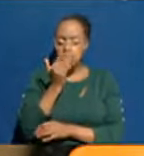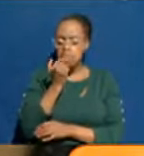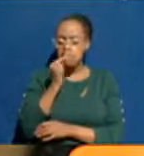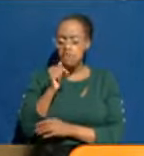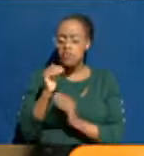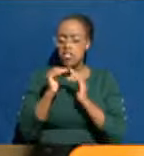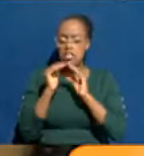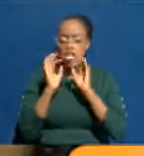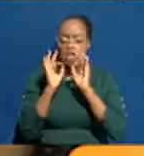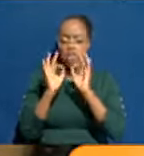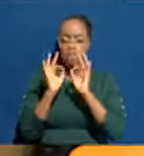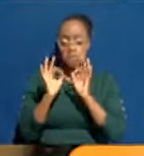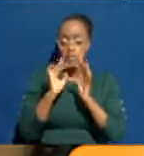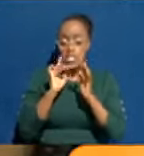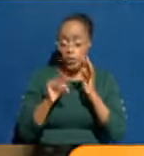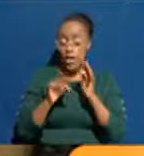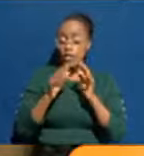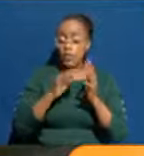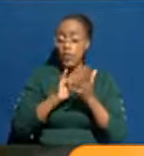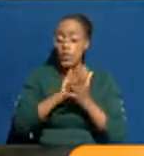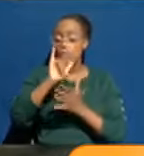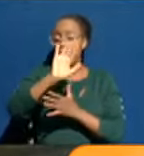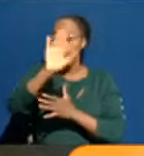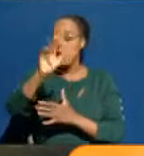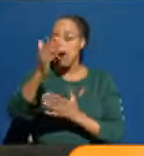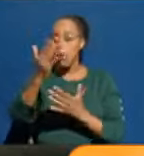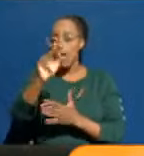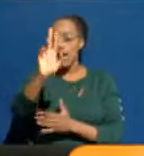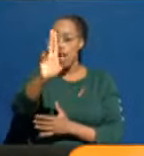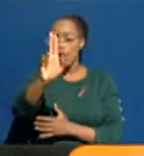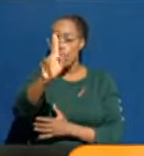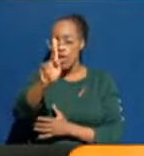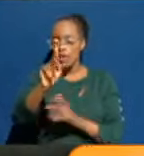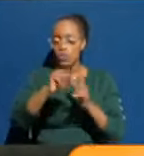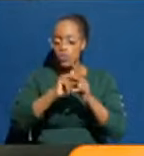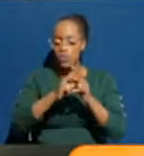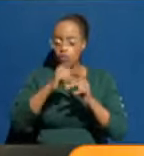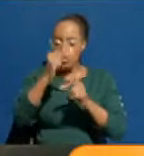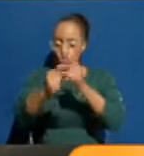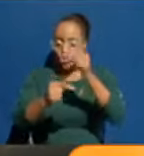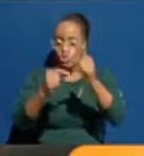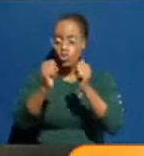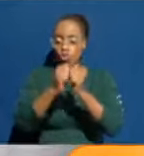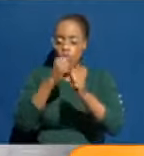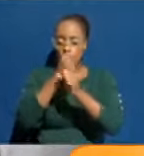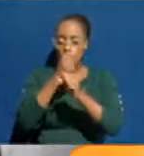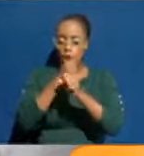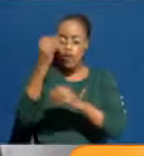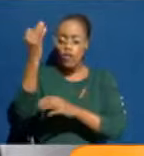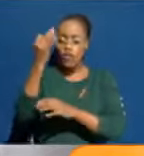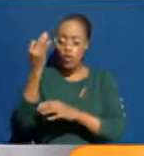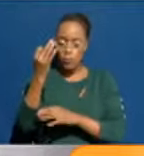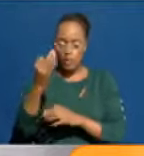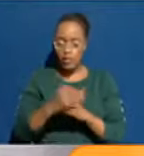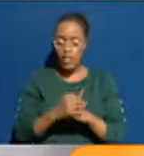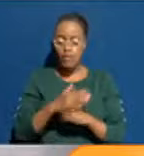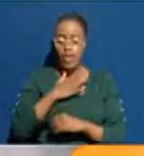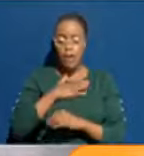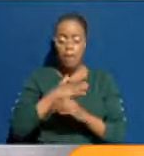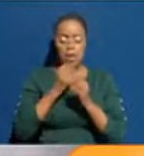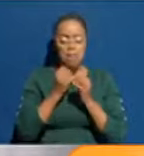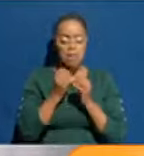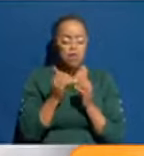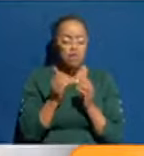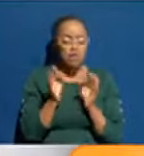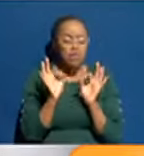verdict, citing that he would be heading back to the UK to resume his ministry work. I'm acquitted on this